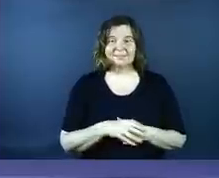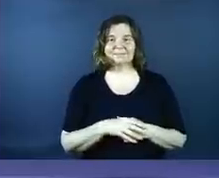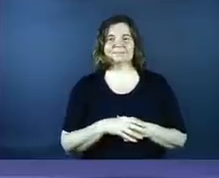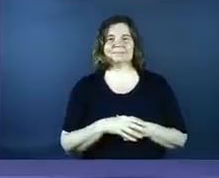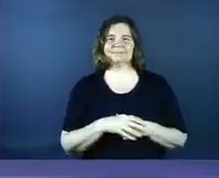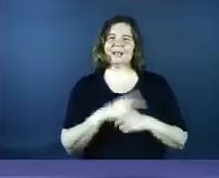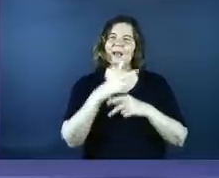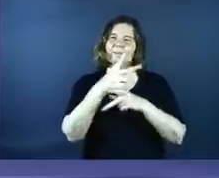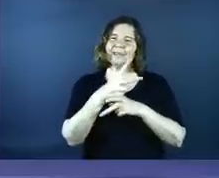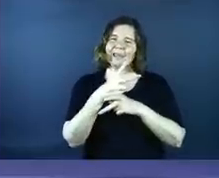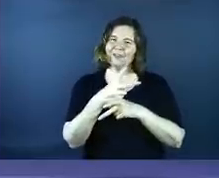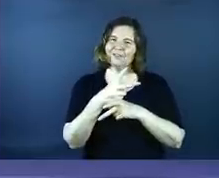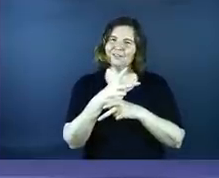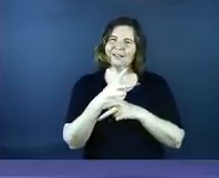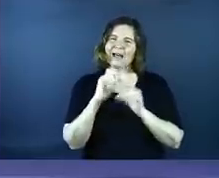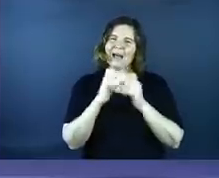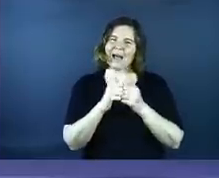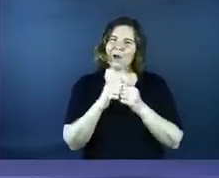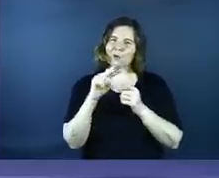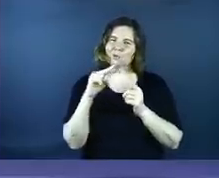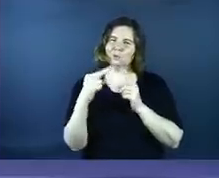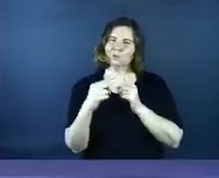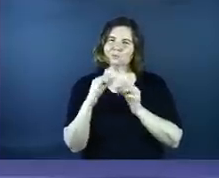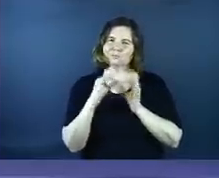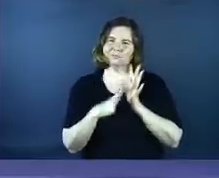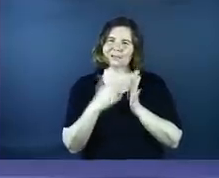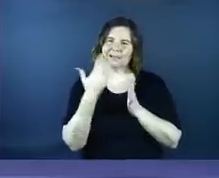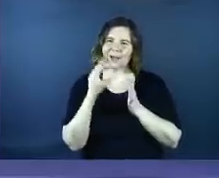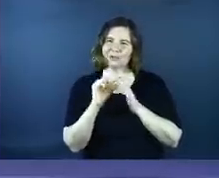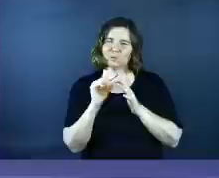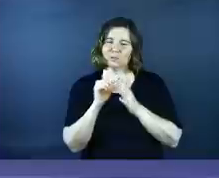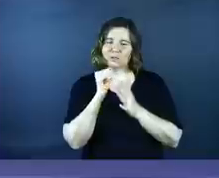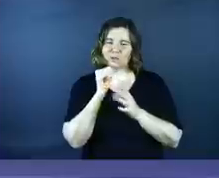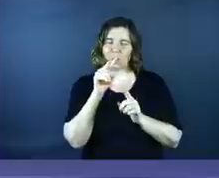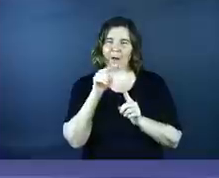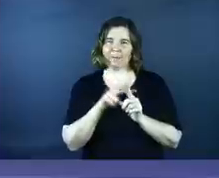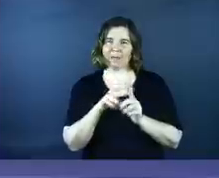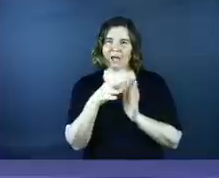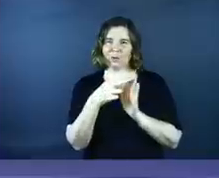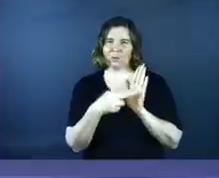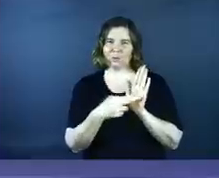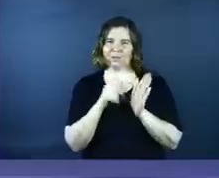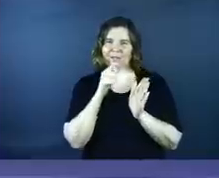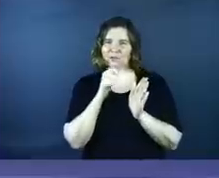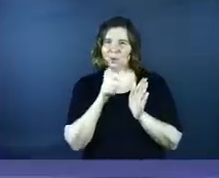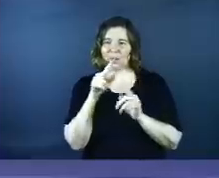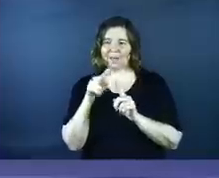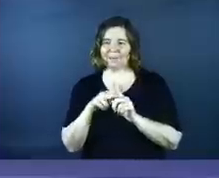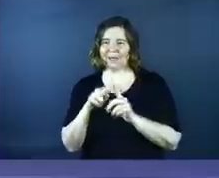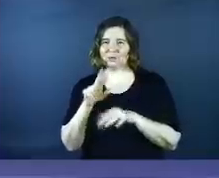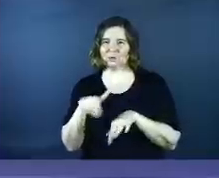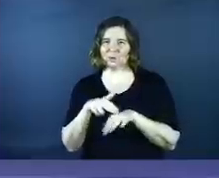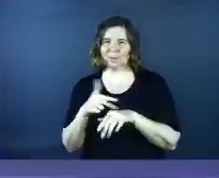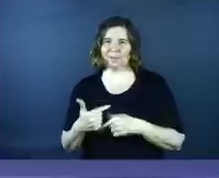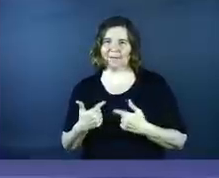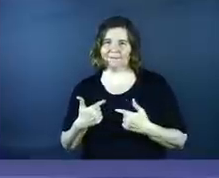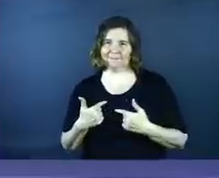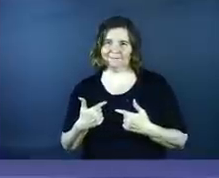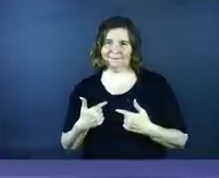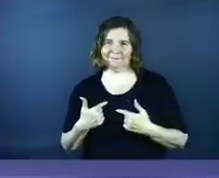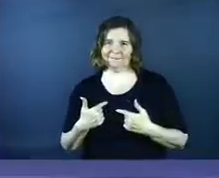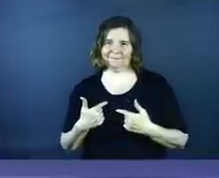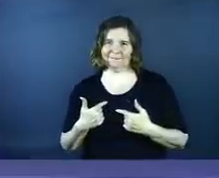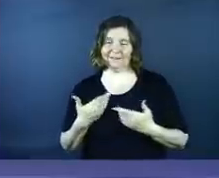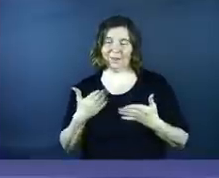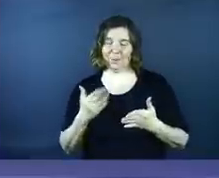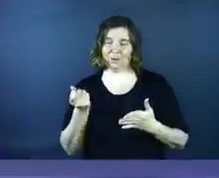Be careful how you read God's word, that you don't apply rules to it, that you don't apply to normal life and the way that